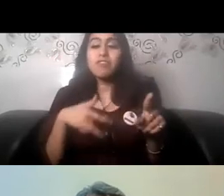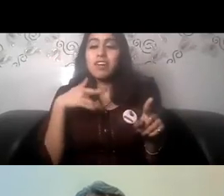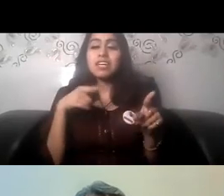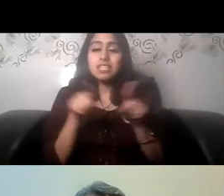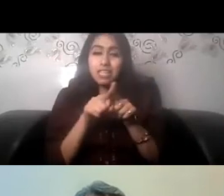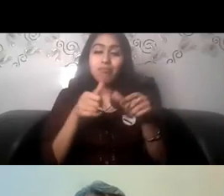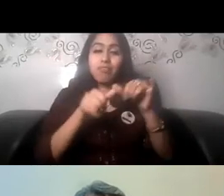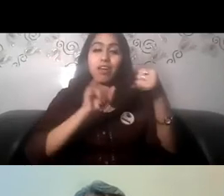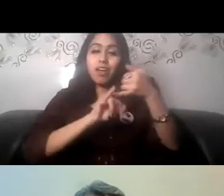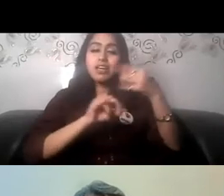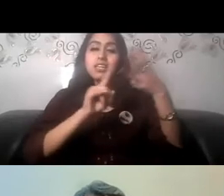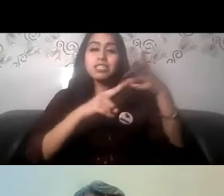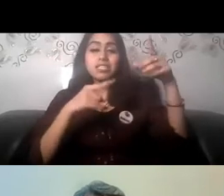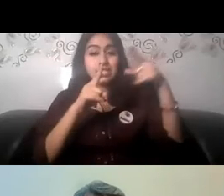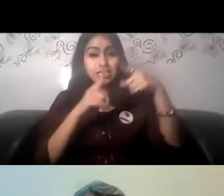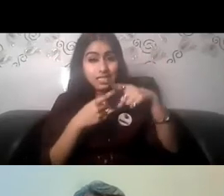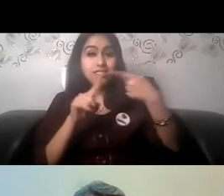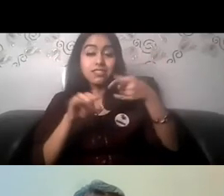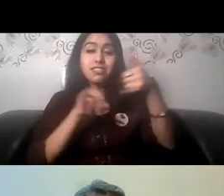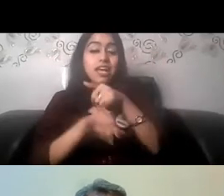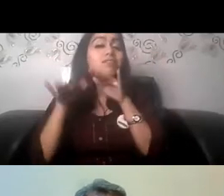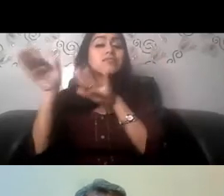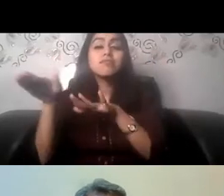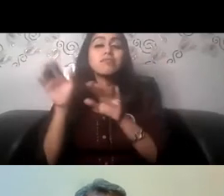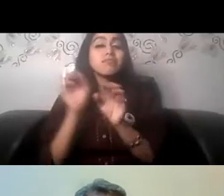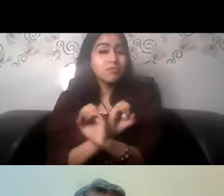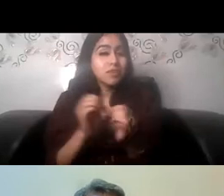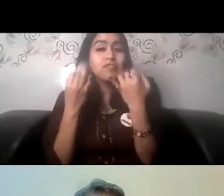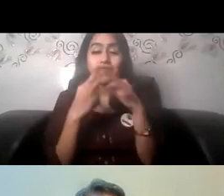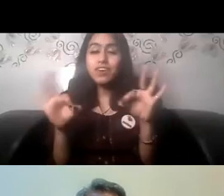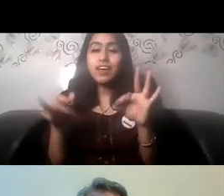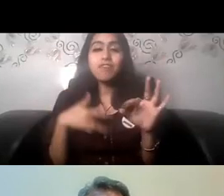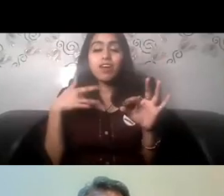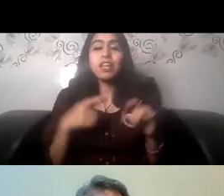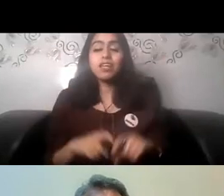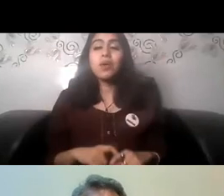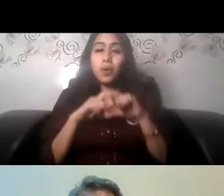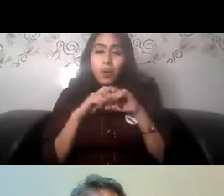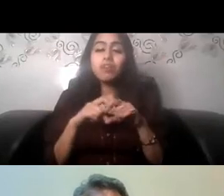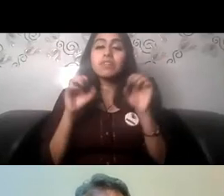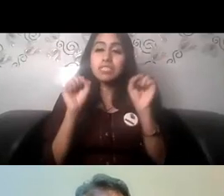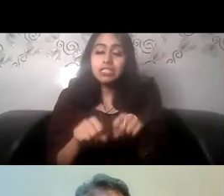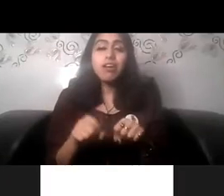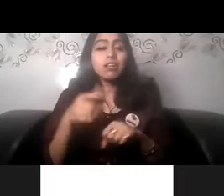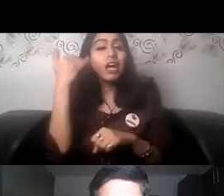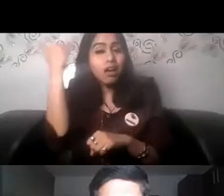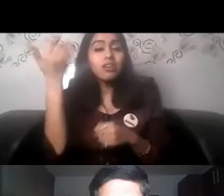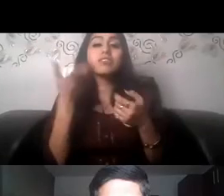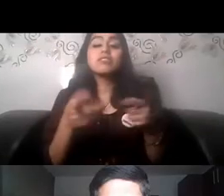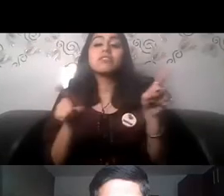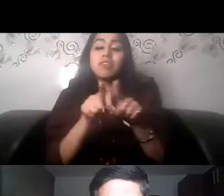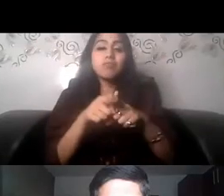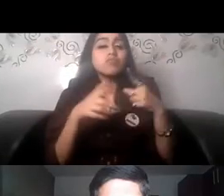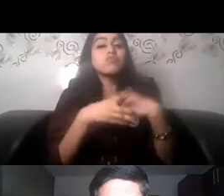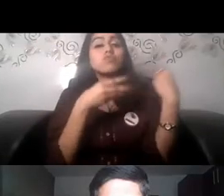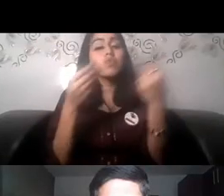bring back cash home. So the notion of taking them differently is not there. The idea to get them jobs is to mix